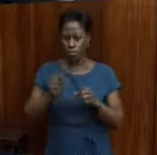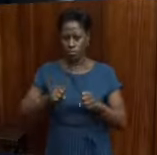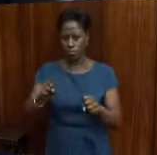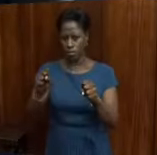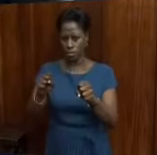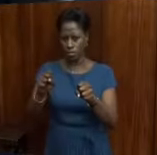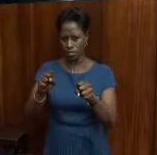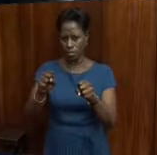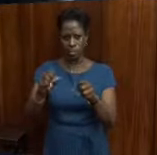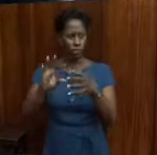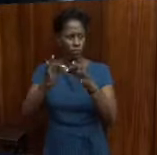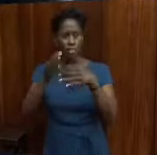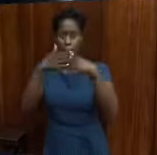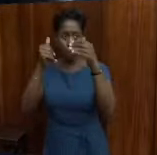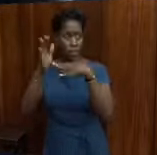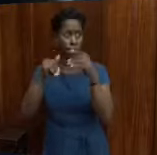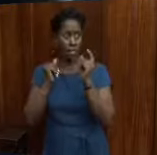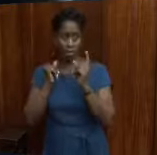city.